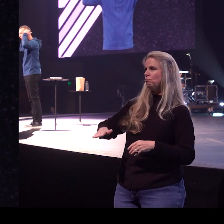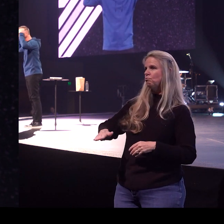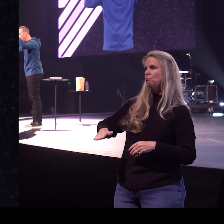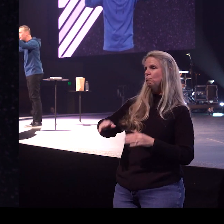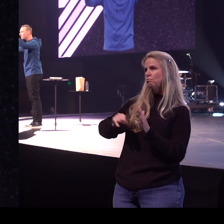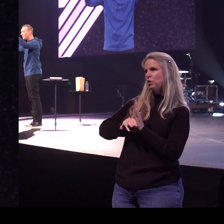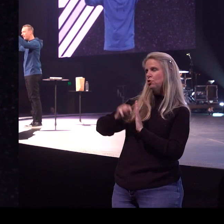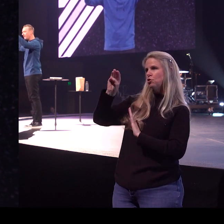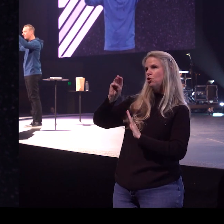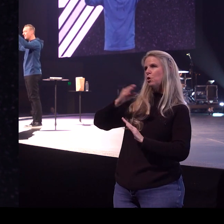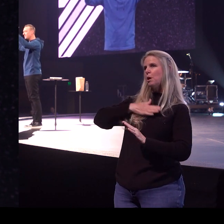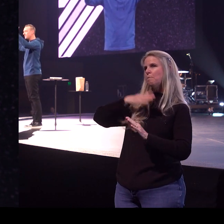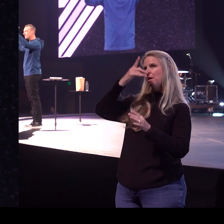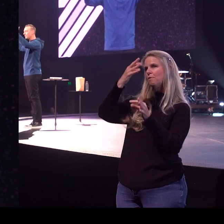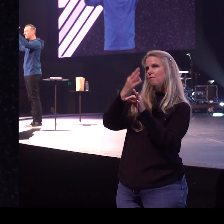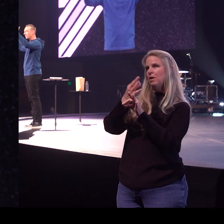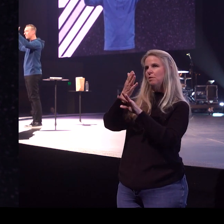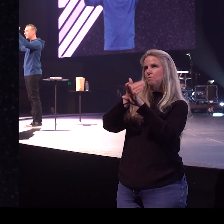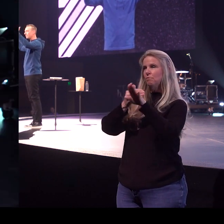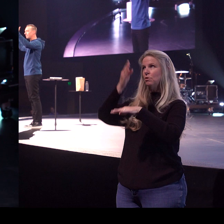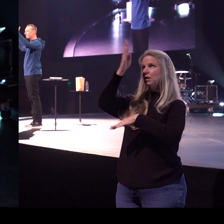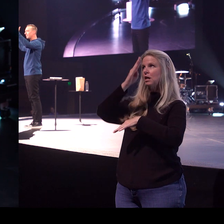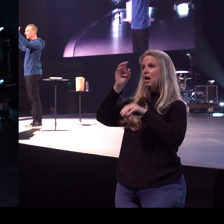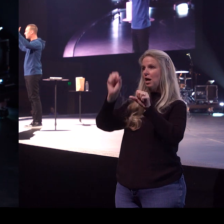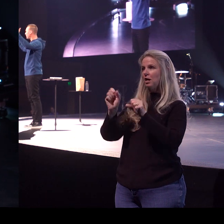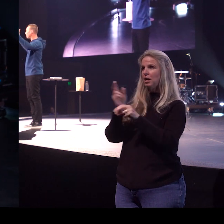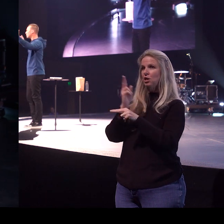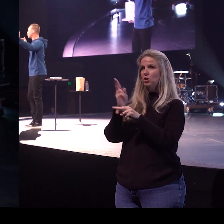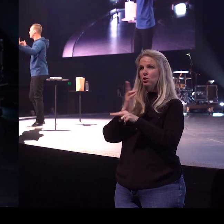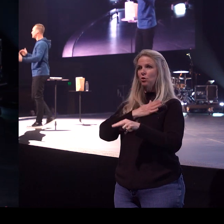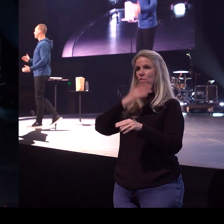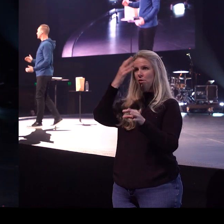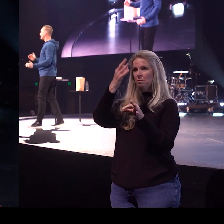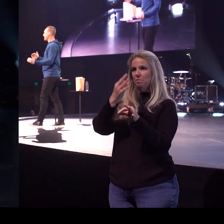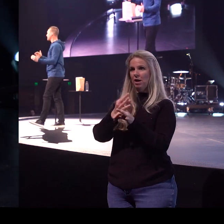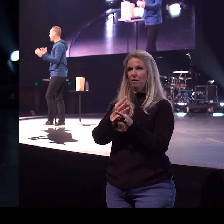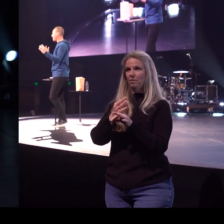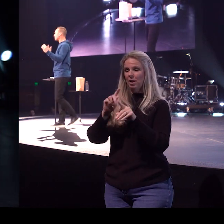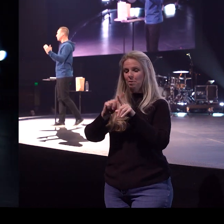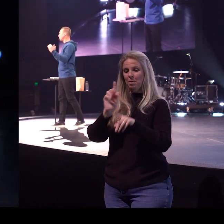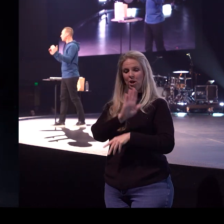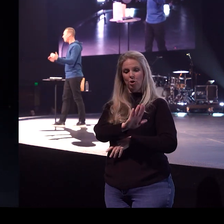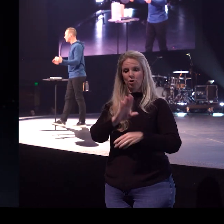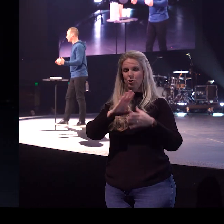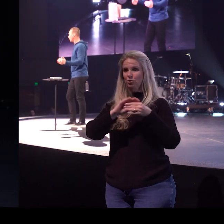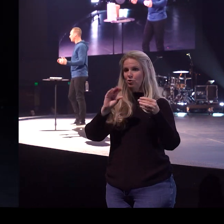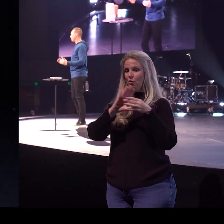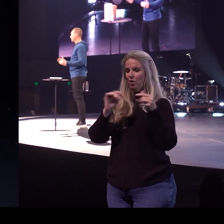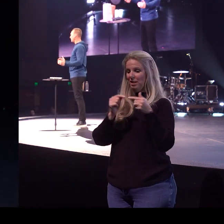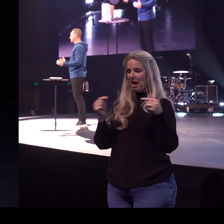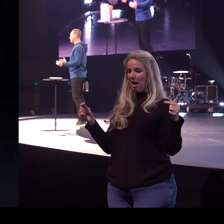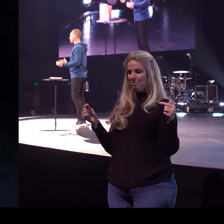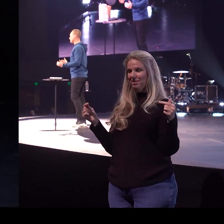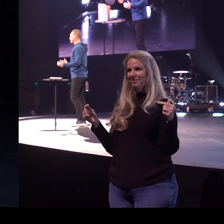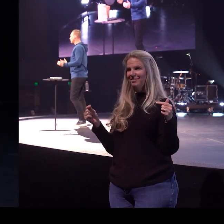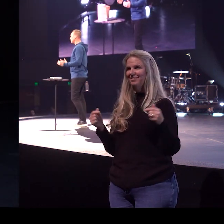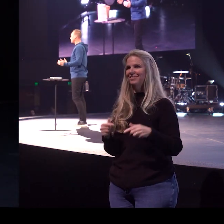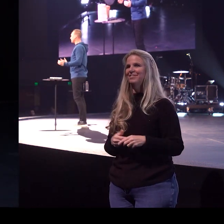before God can use my faith. Now, I'm just telling you, her story tells us that is absolutely wrong.